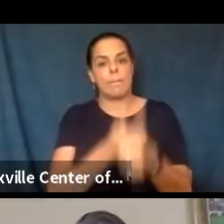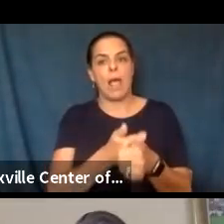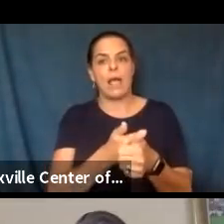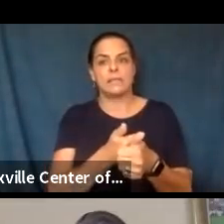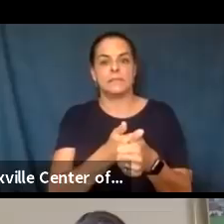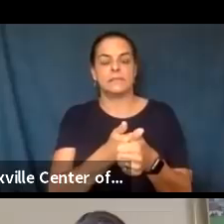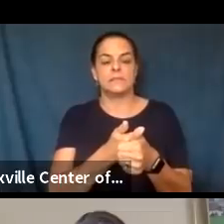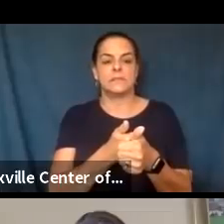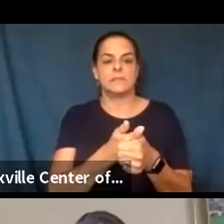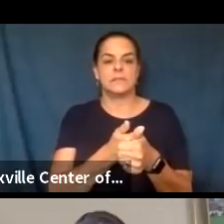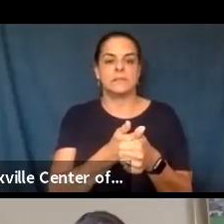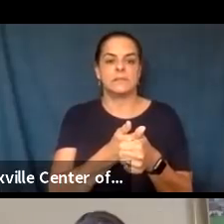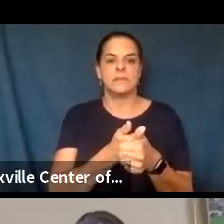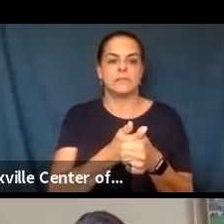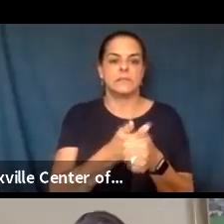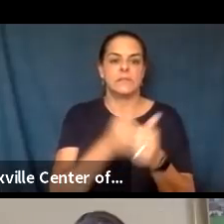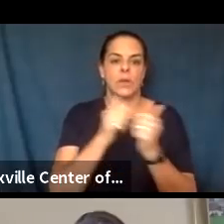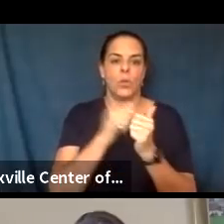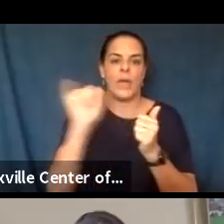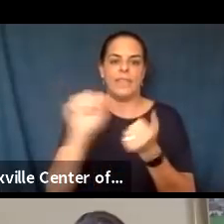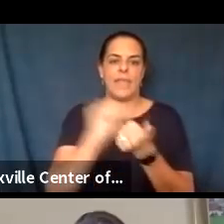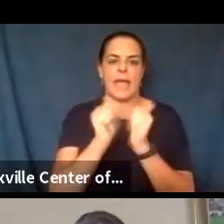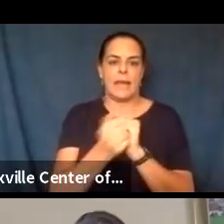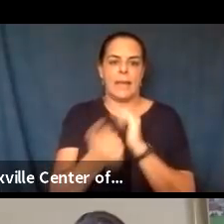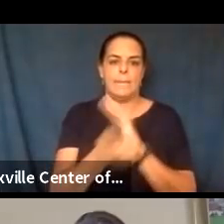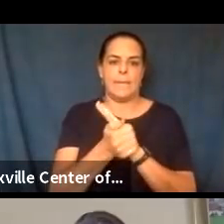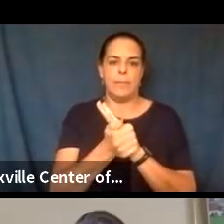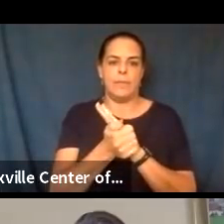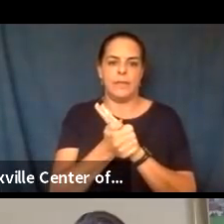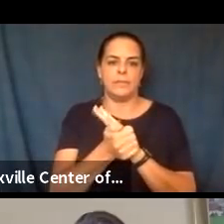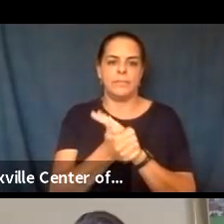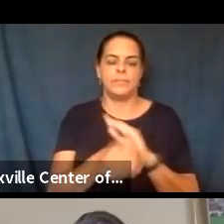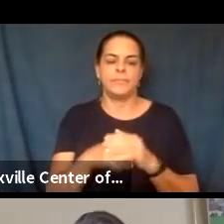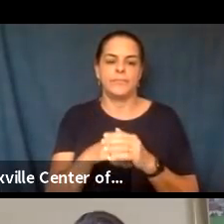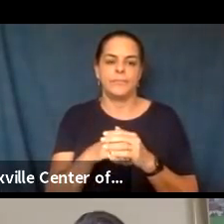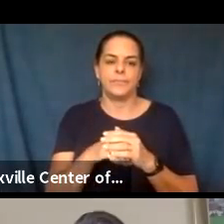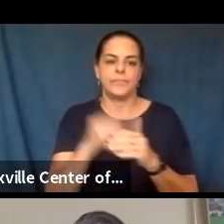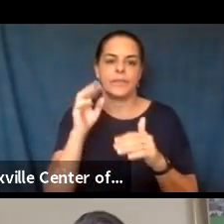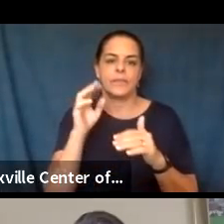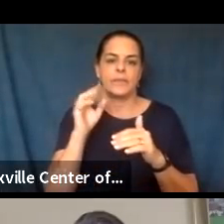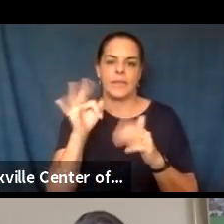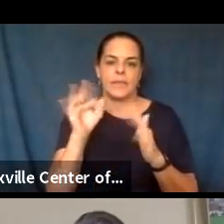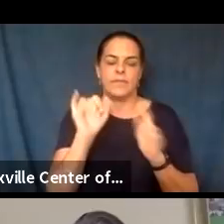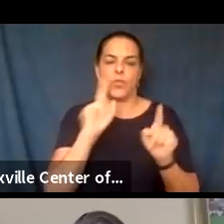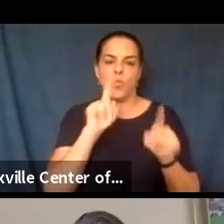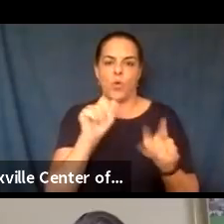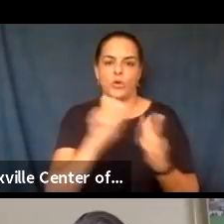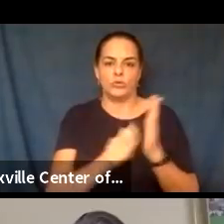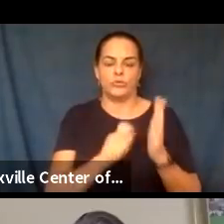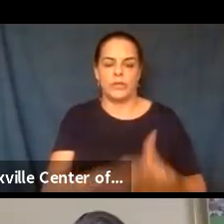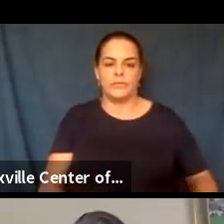with this amendment than we will with the order as written.